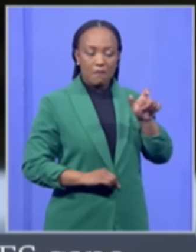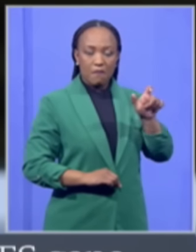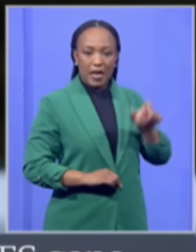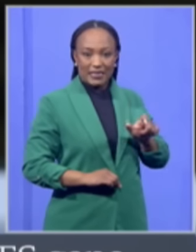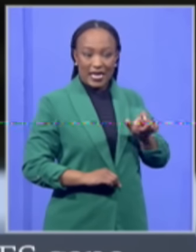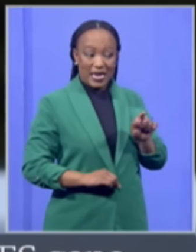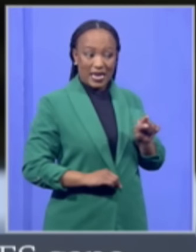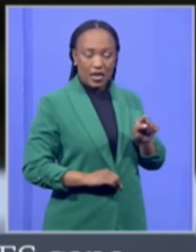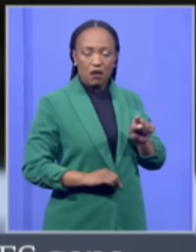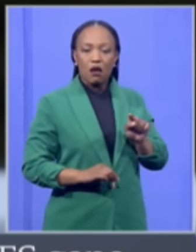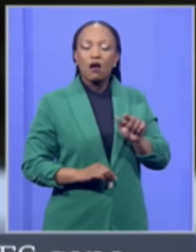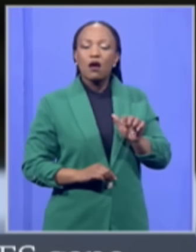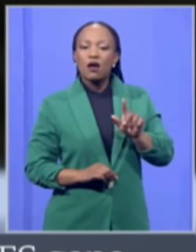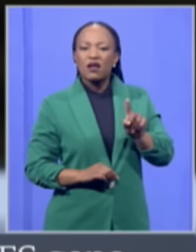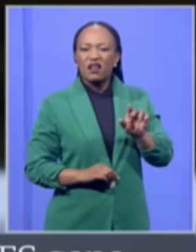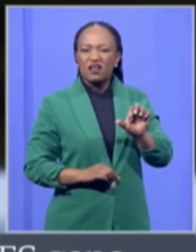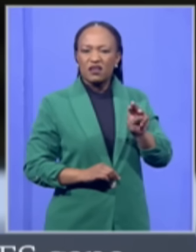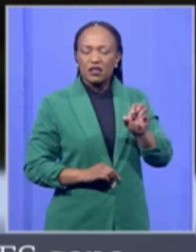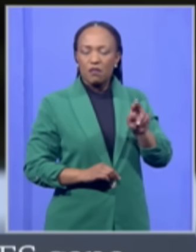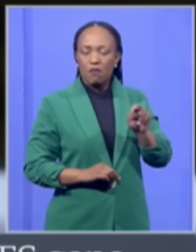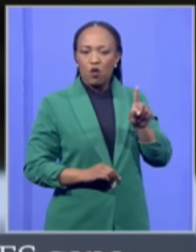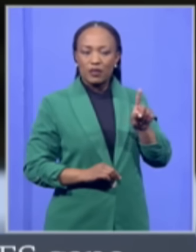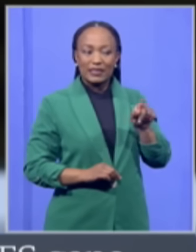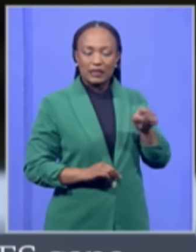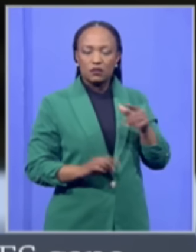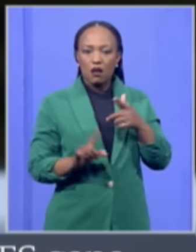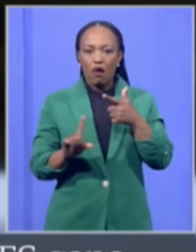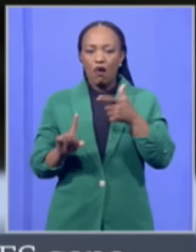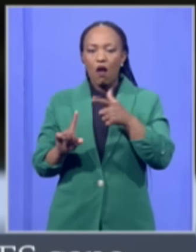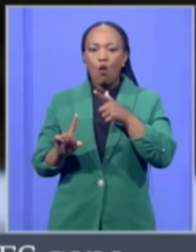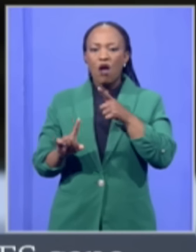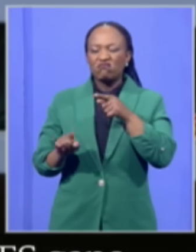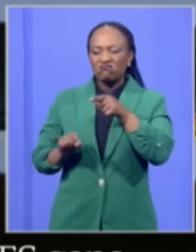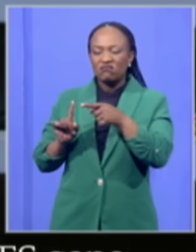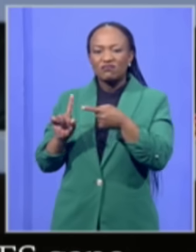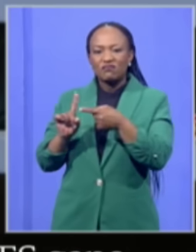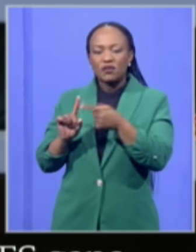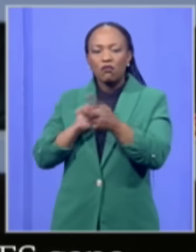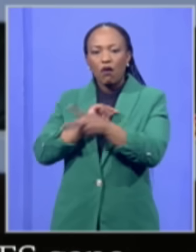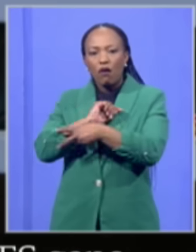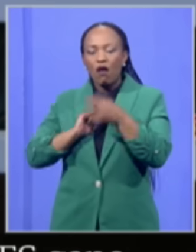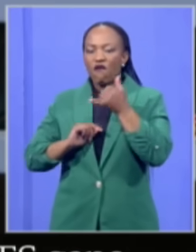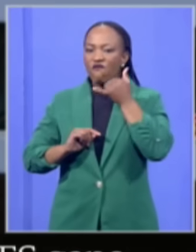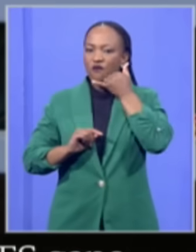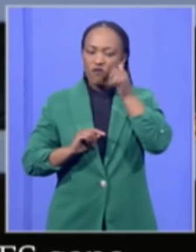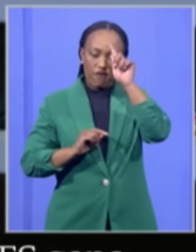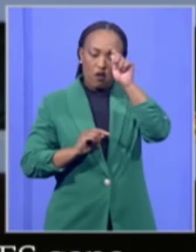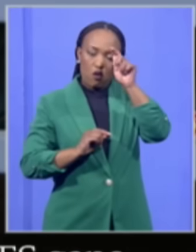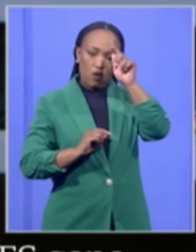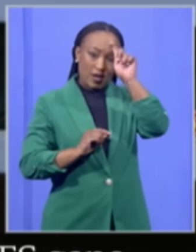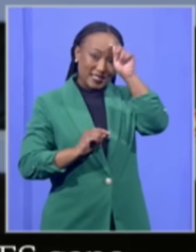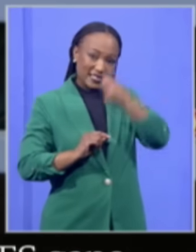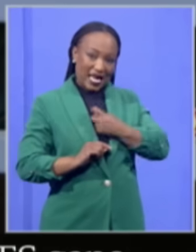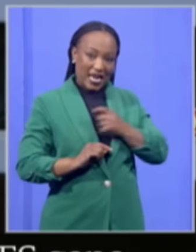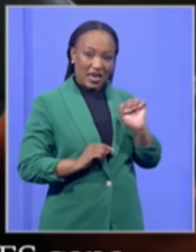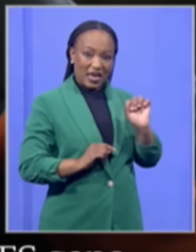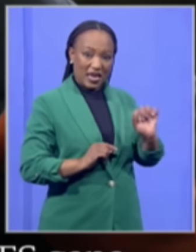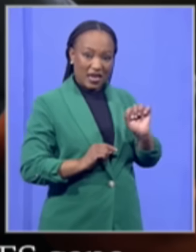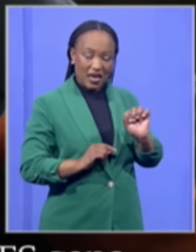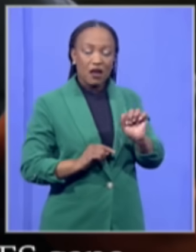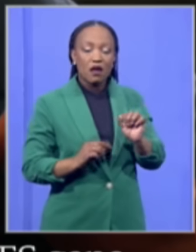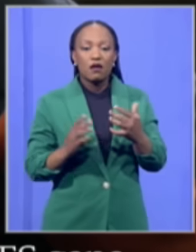Desmond Zwakala a mo qosa ka ho utswa mohala wa thekeng wa mora wa hae. Ditlaleo di boetse di kuma ha moqosi wa mmoho le Zwakala